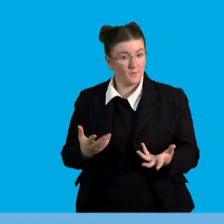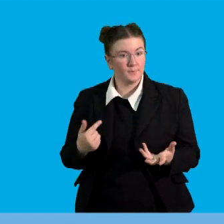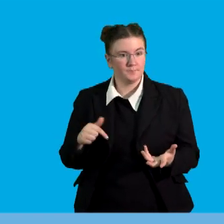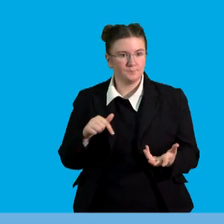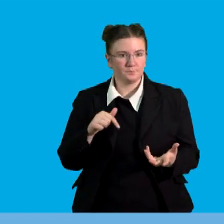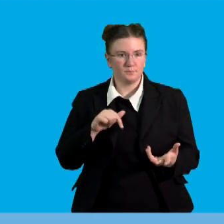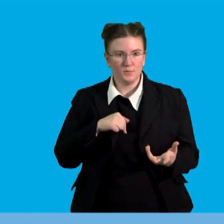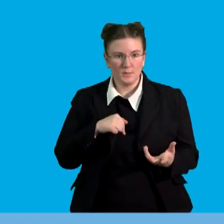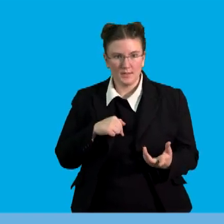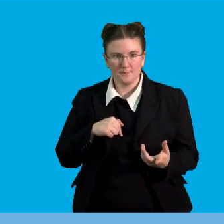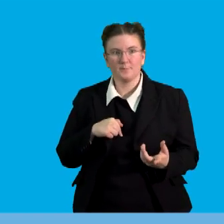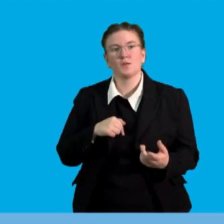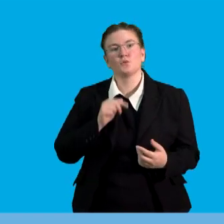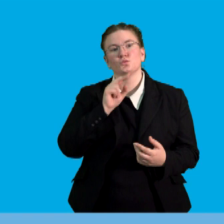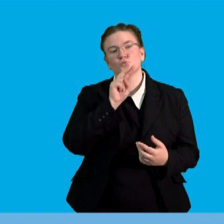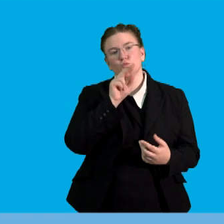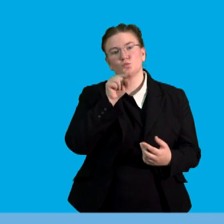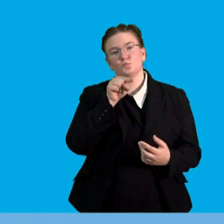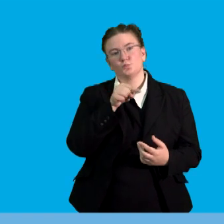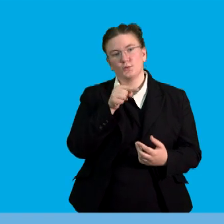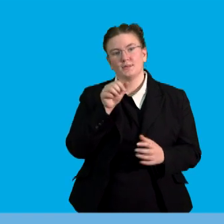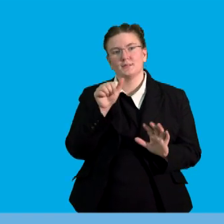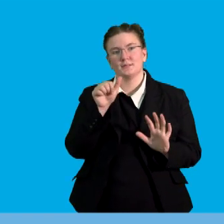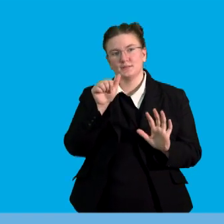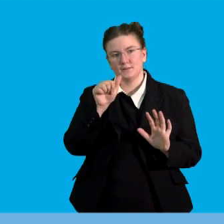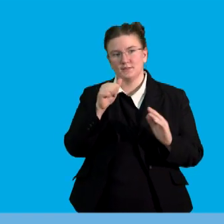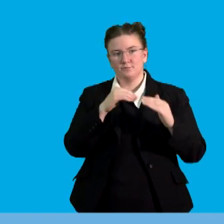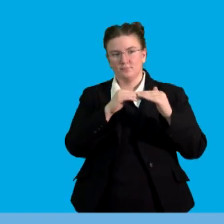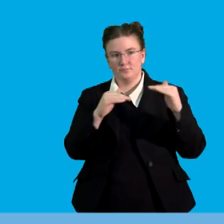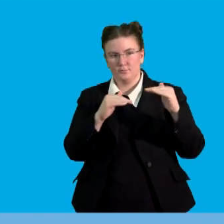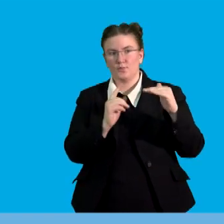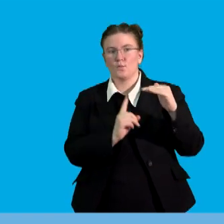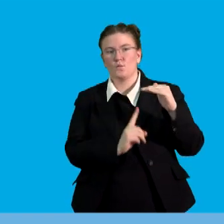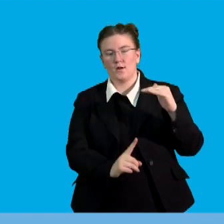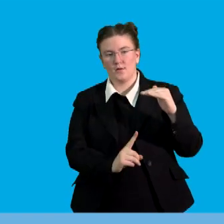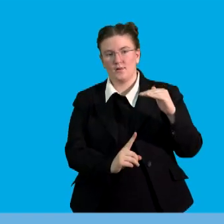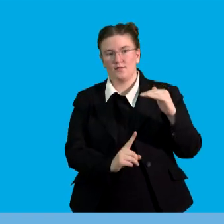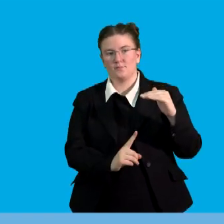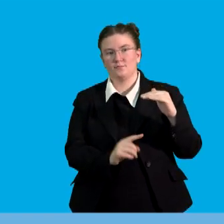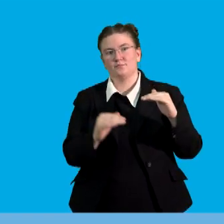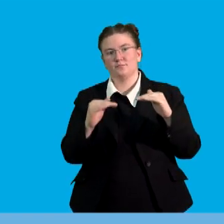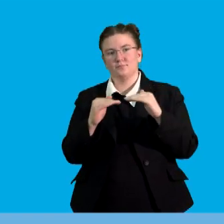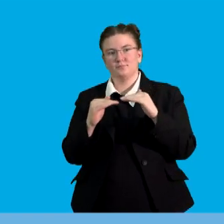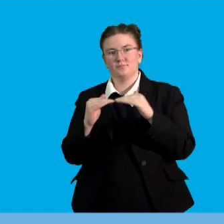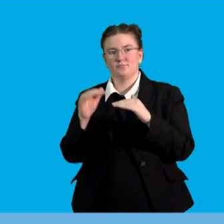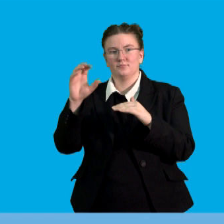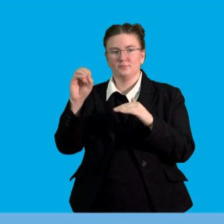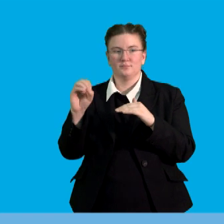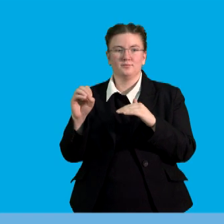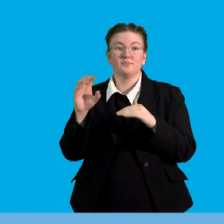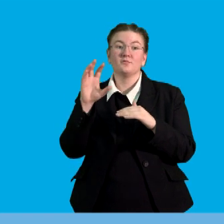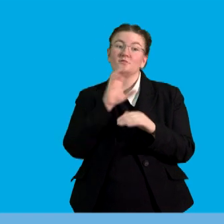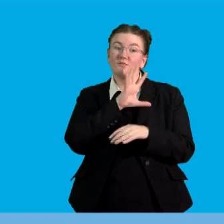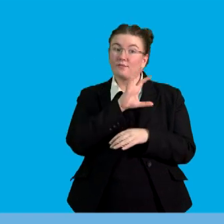for the volume, we are going to cross multiply. We know that any number is always over 1. When you cross multiply, we are going to get